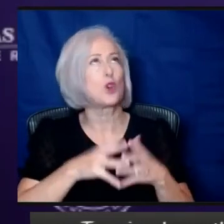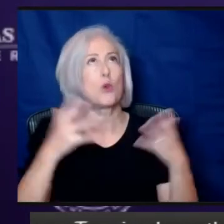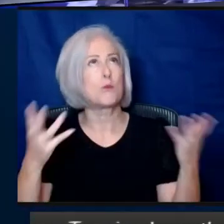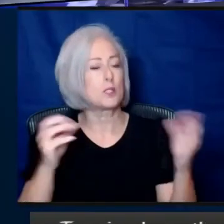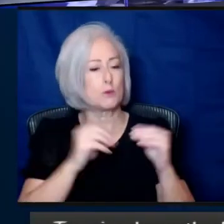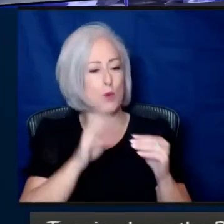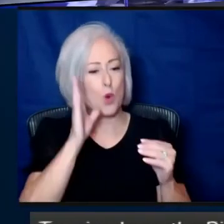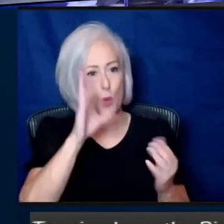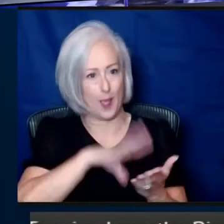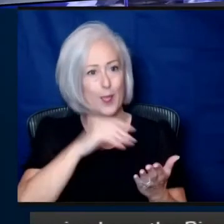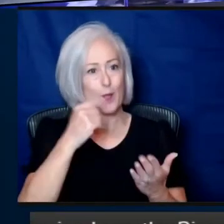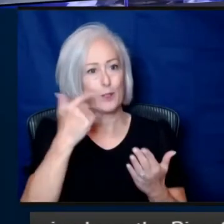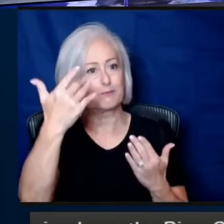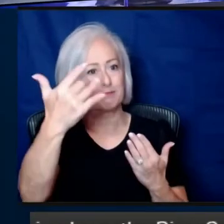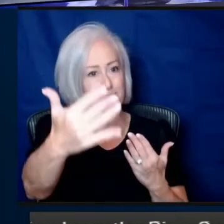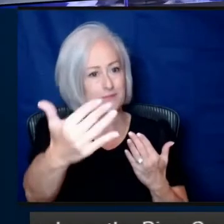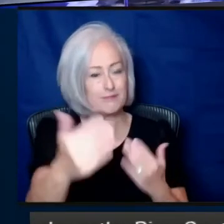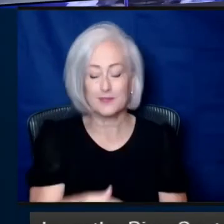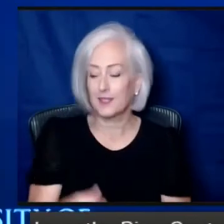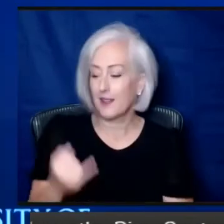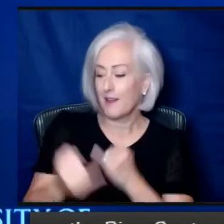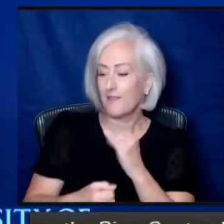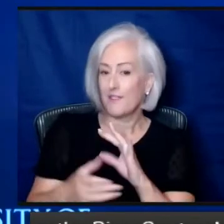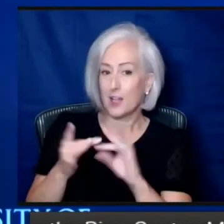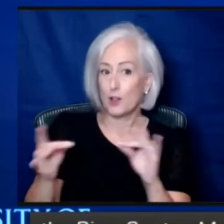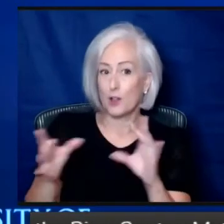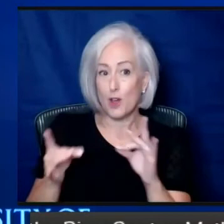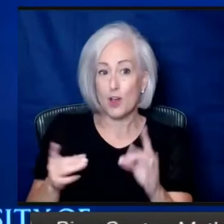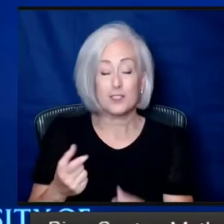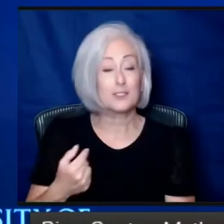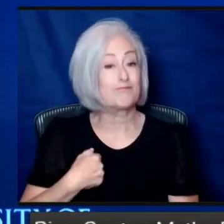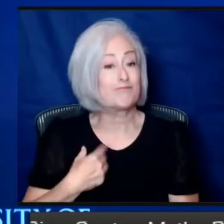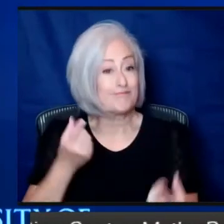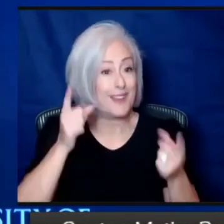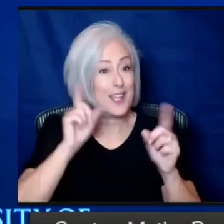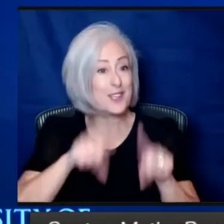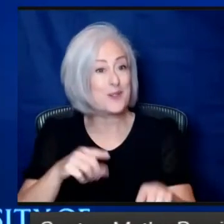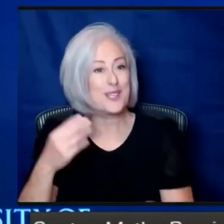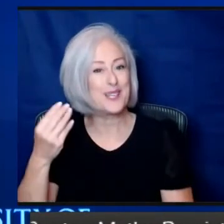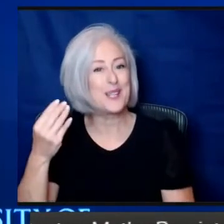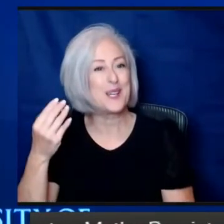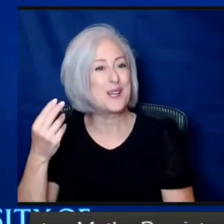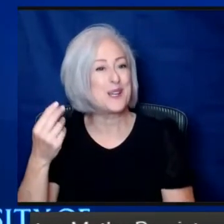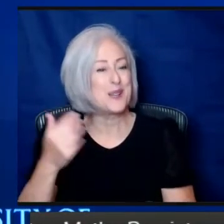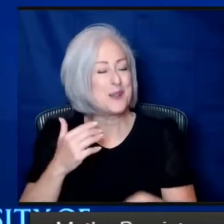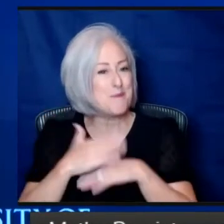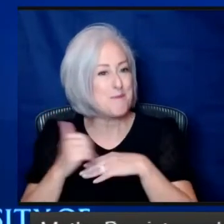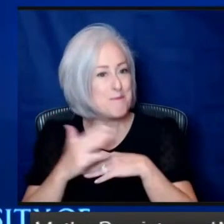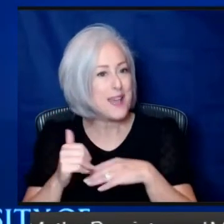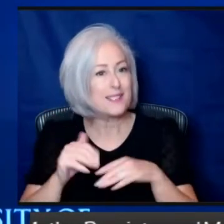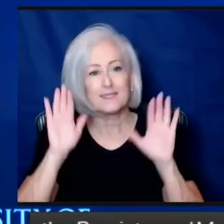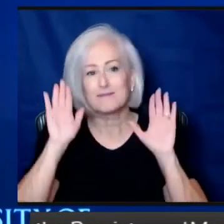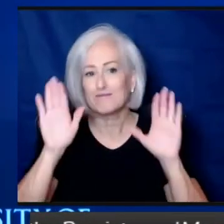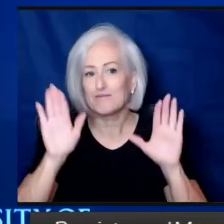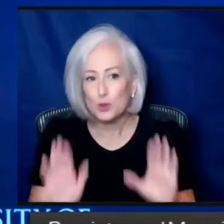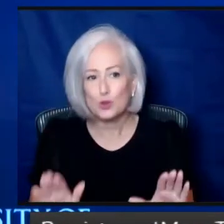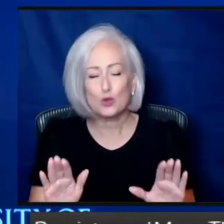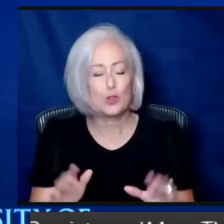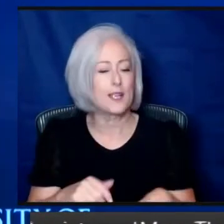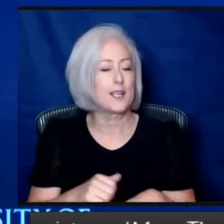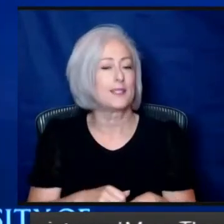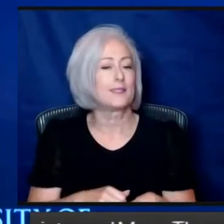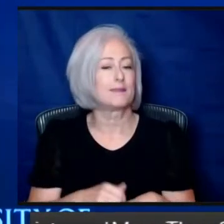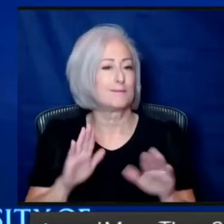Dr. Hawkinson, any final thoughts? Yeah, I mean, I agree. I think pets are extremely great and wonderful and provide so many benefits. And